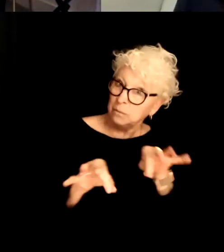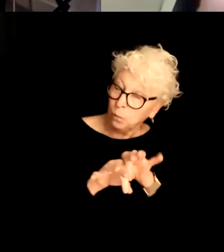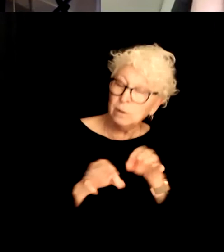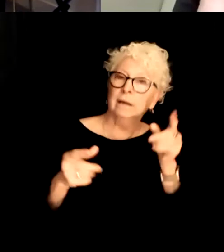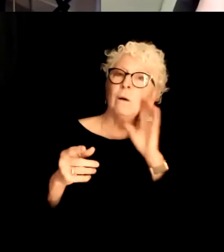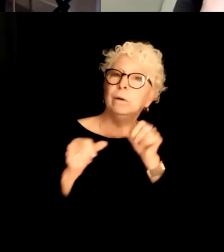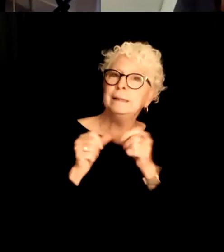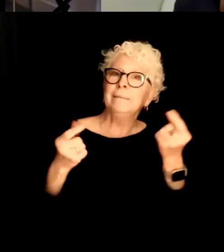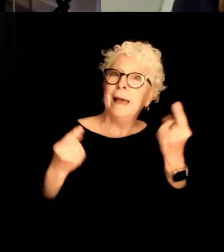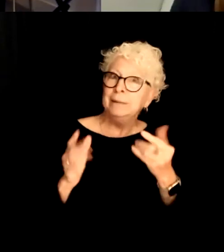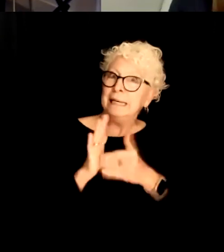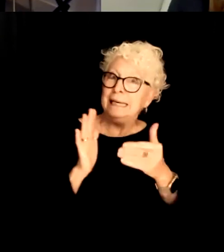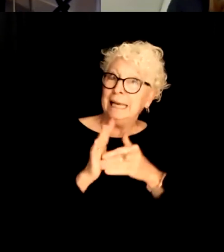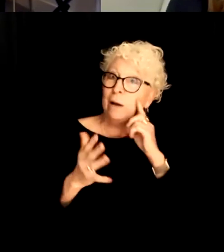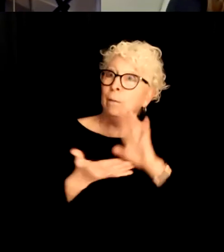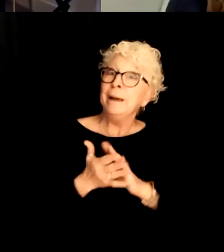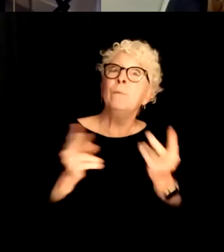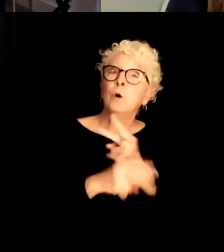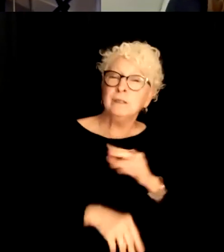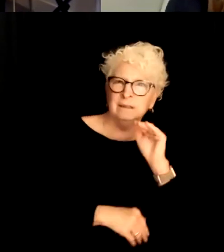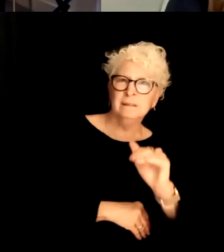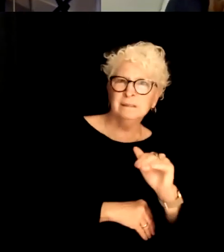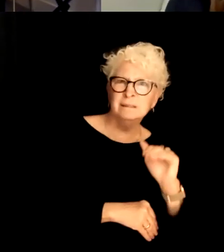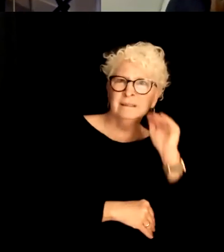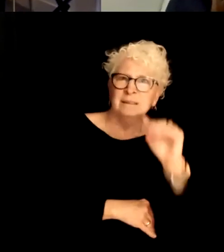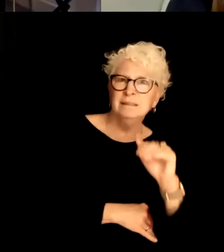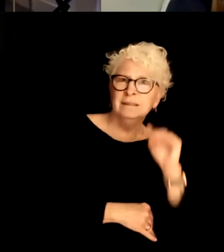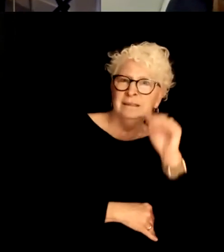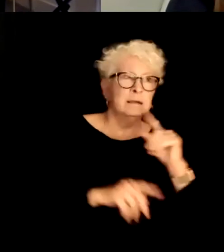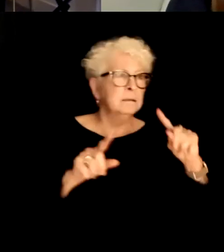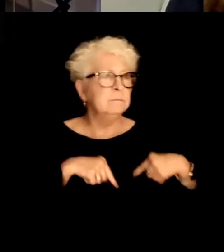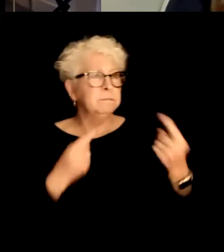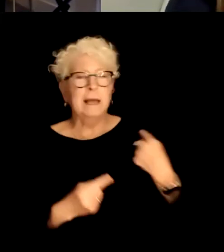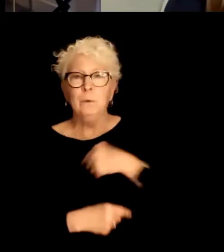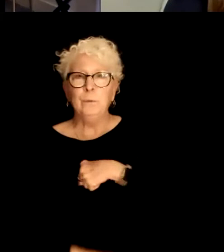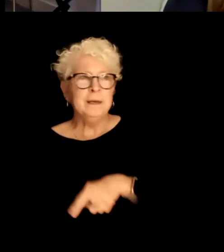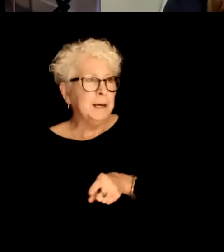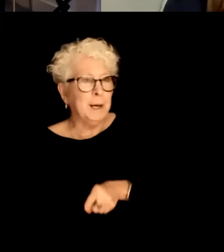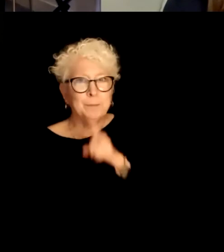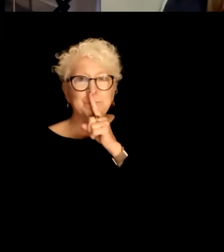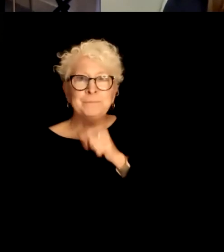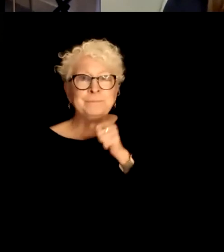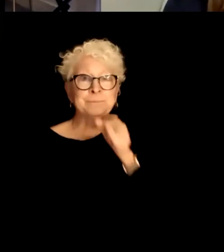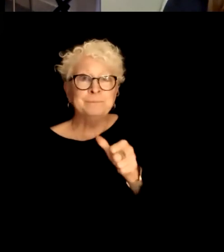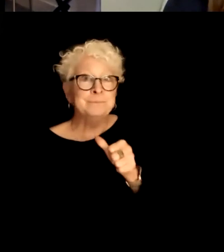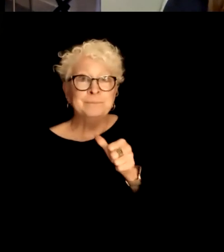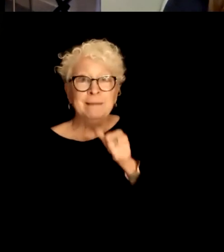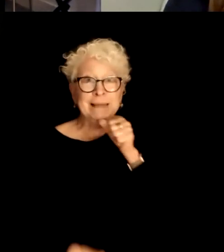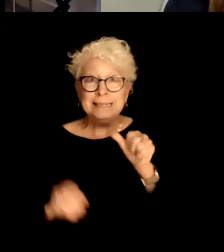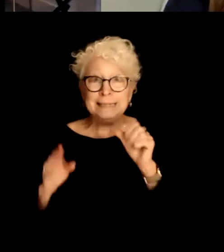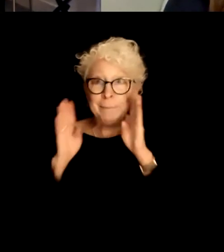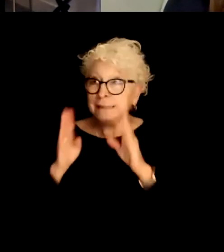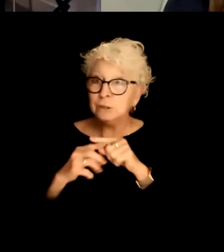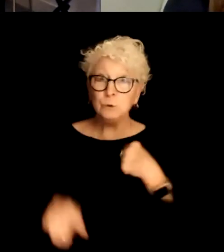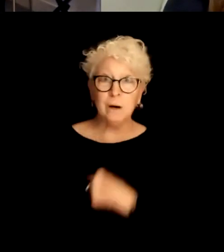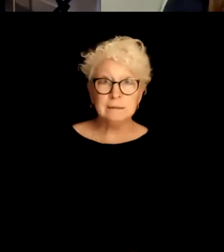major pandemic, there's going to be a big problem. People have said this, and we just didn't have the ear to be heard. And so I